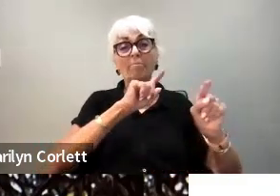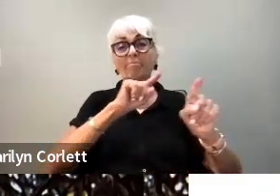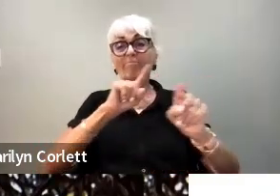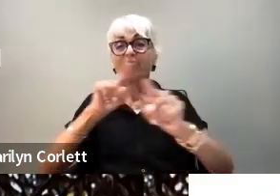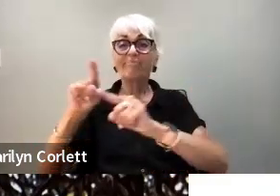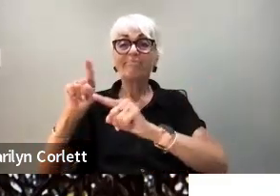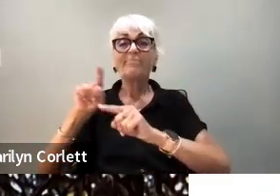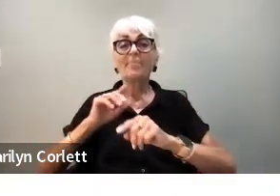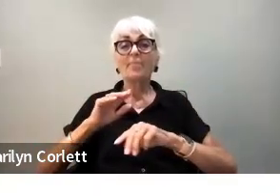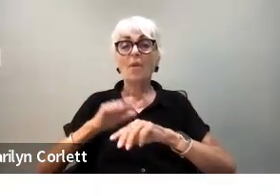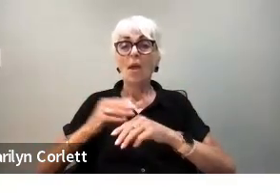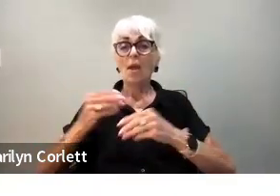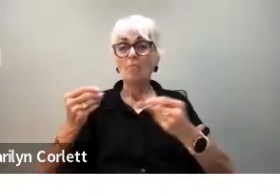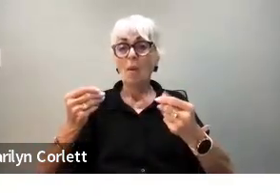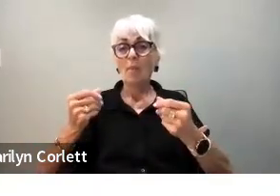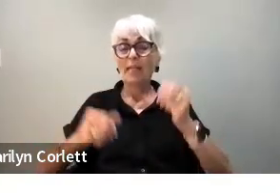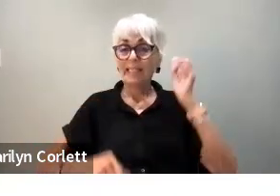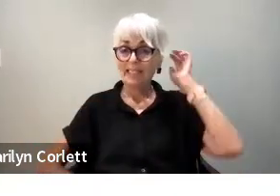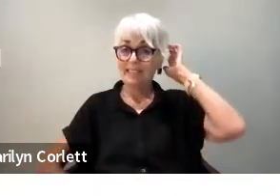property.